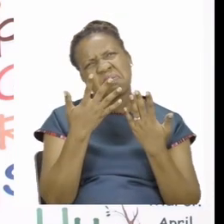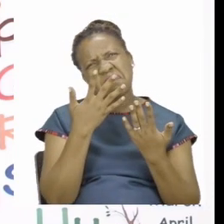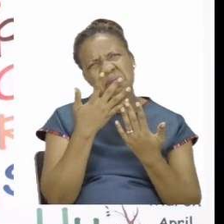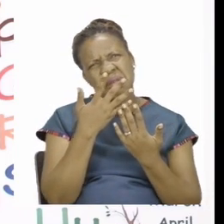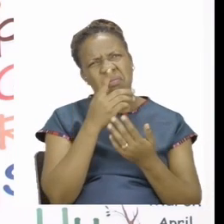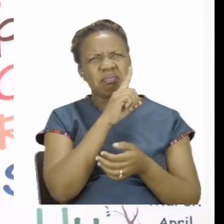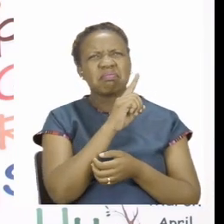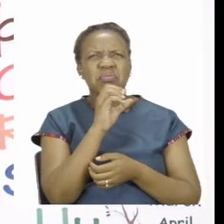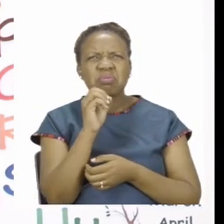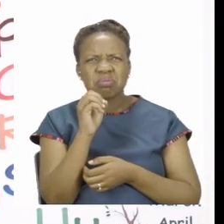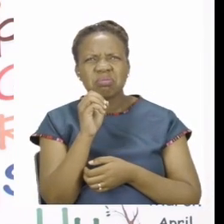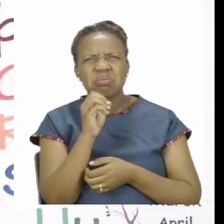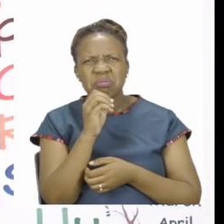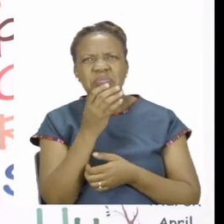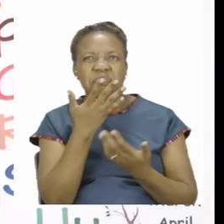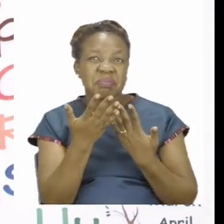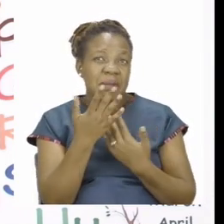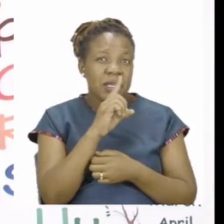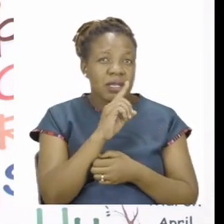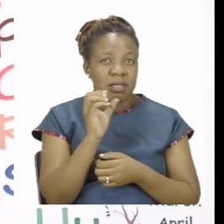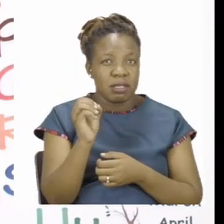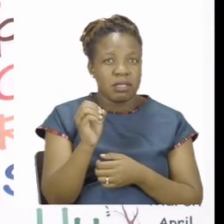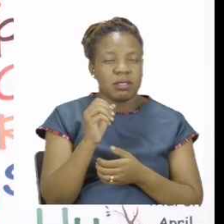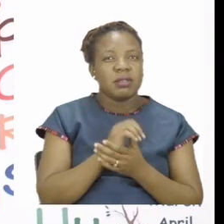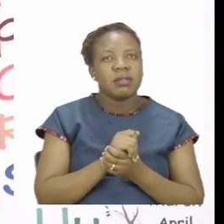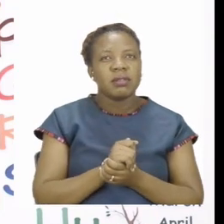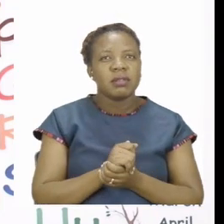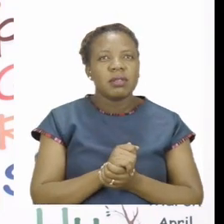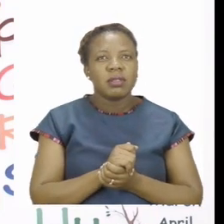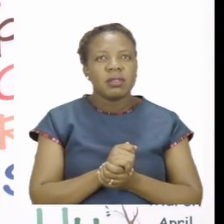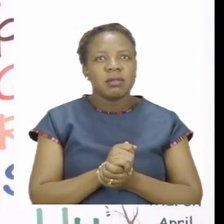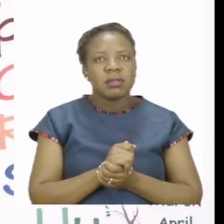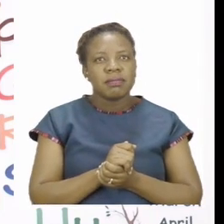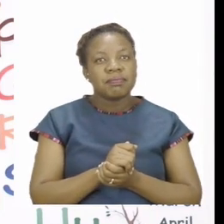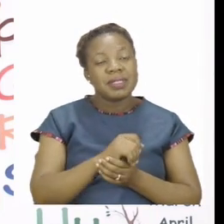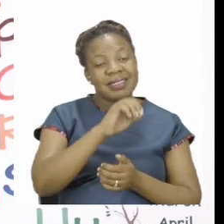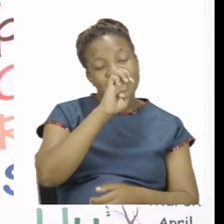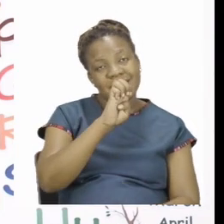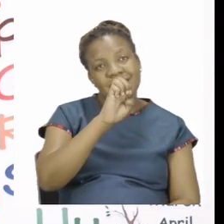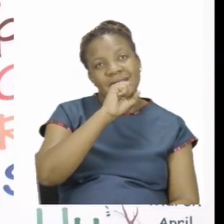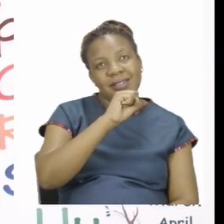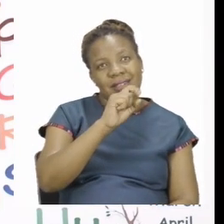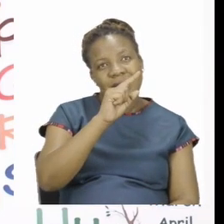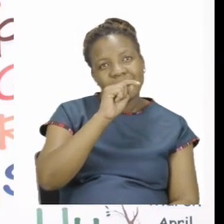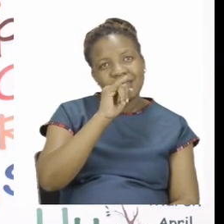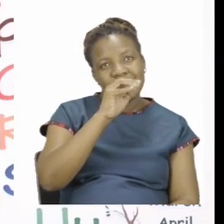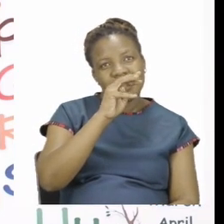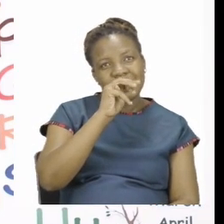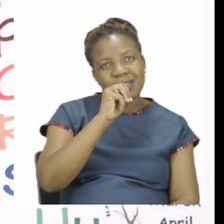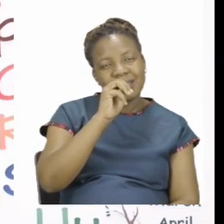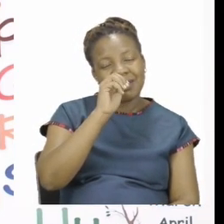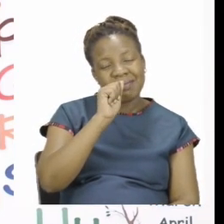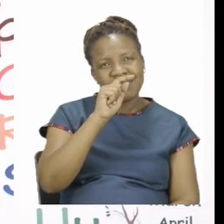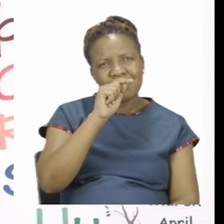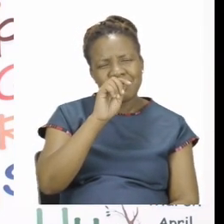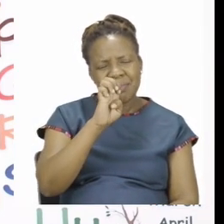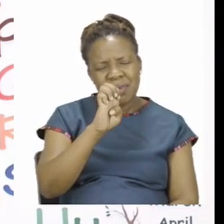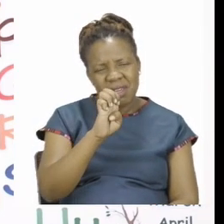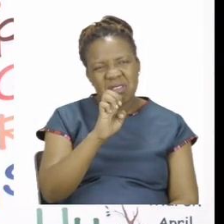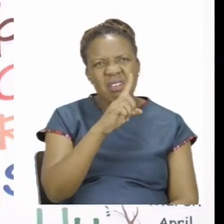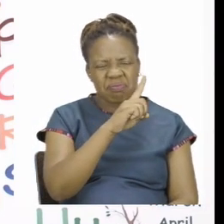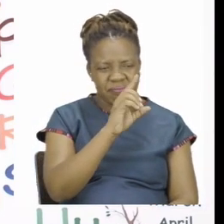bees on the board. So I'm going to say my estimate is, or estimation is